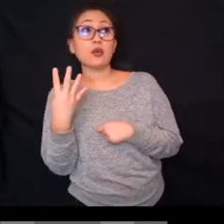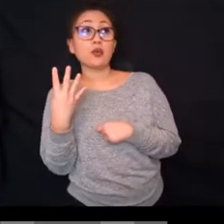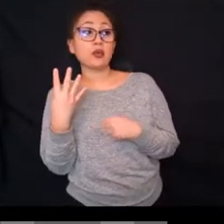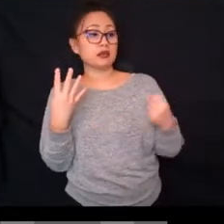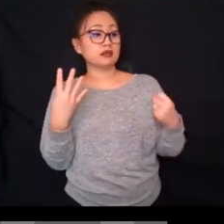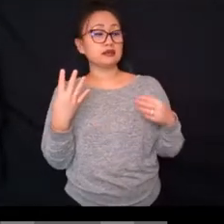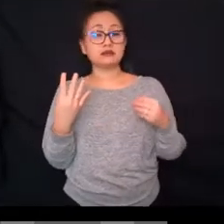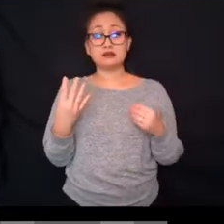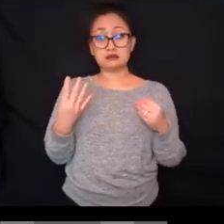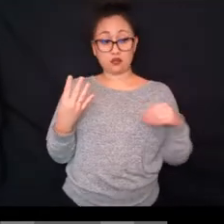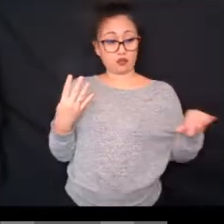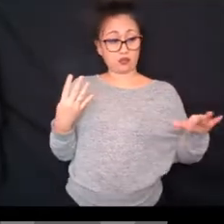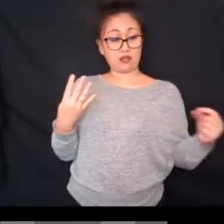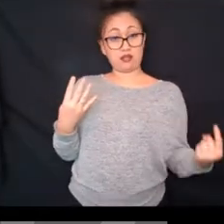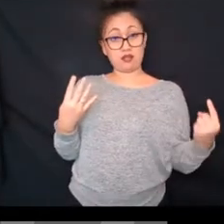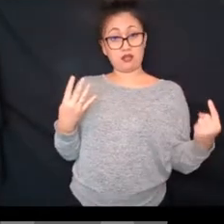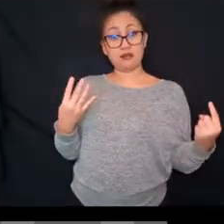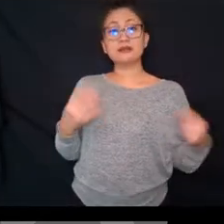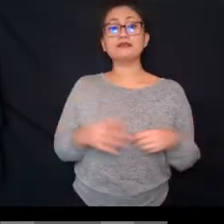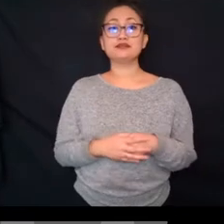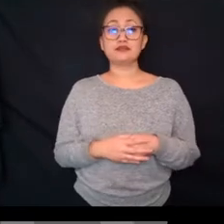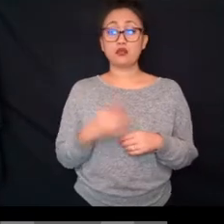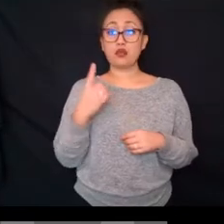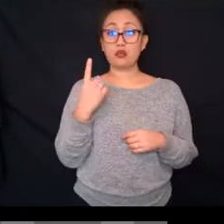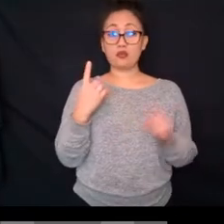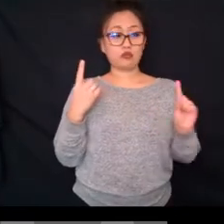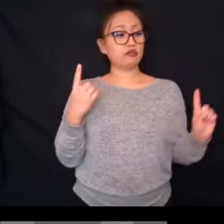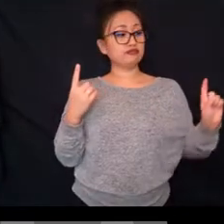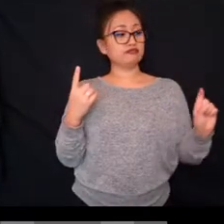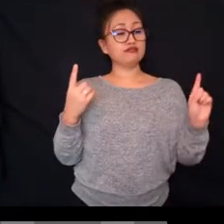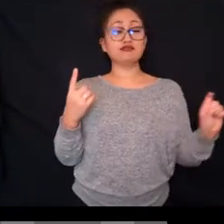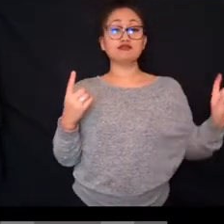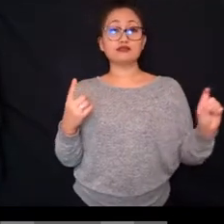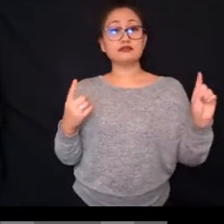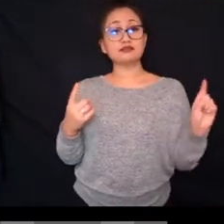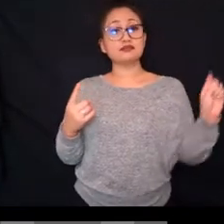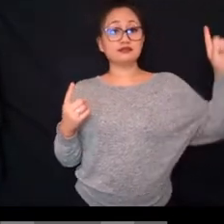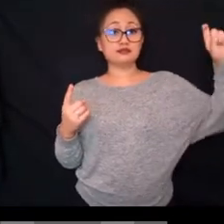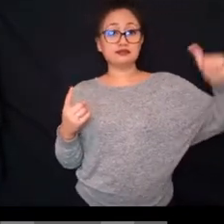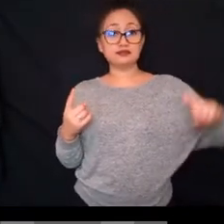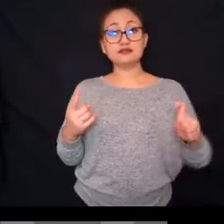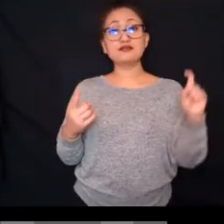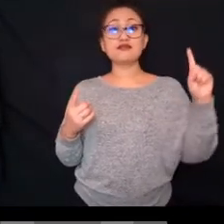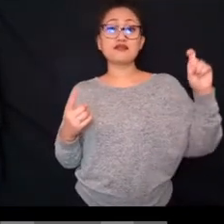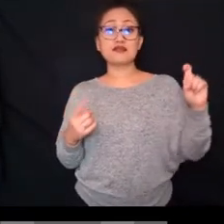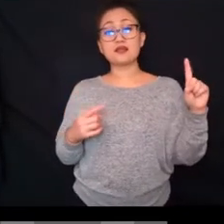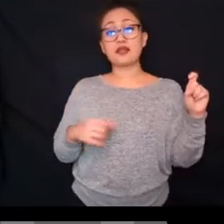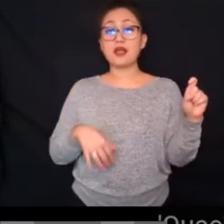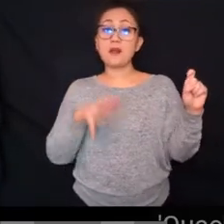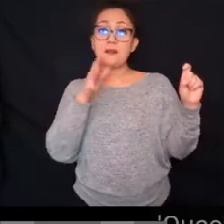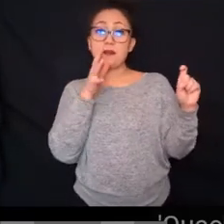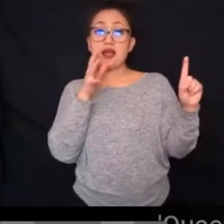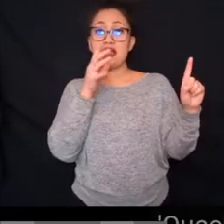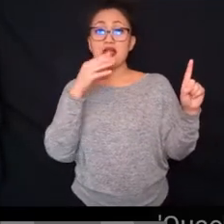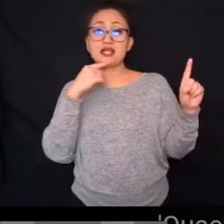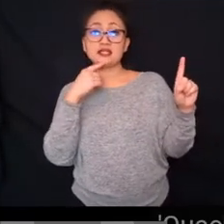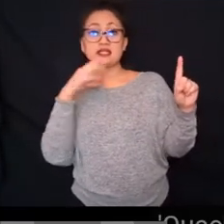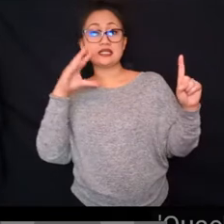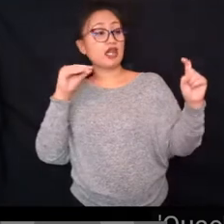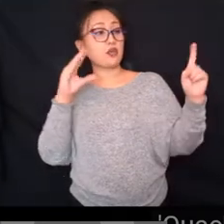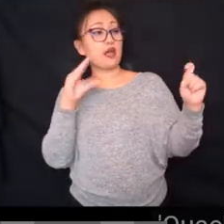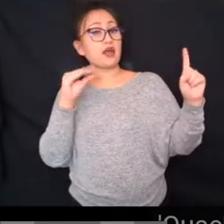One. All right. One little duck went out one day over the hills and far away. When the